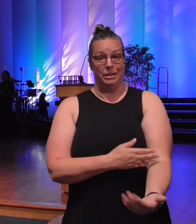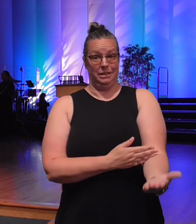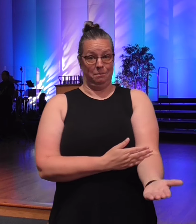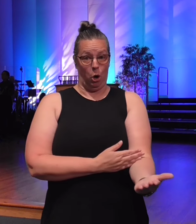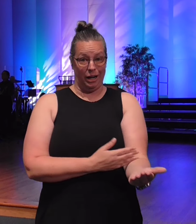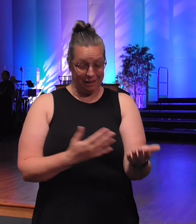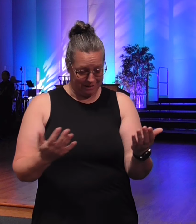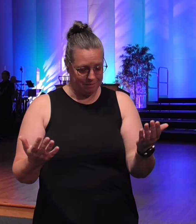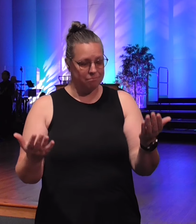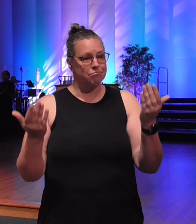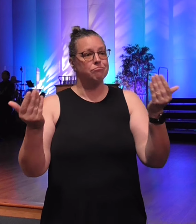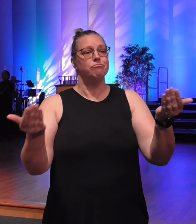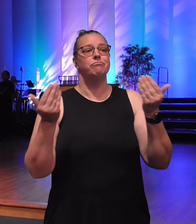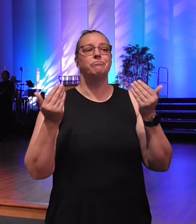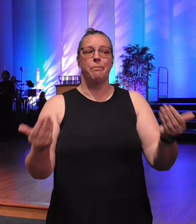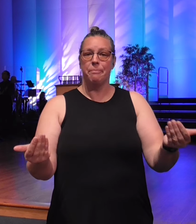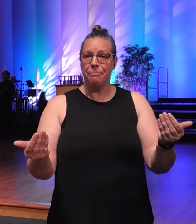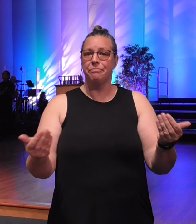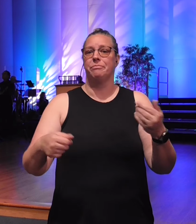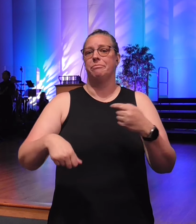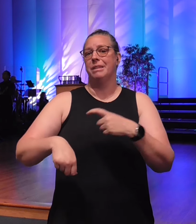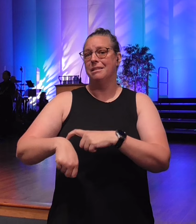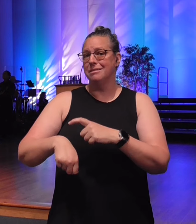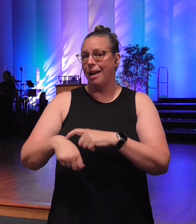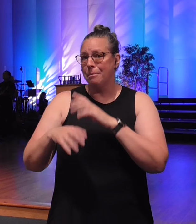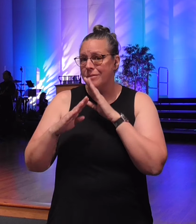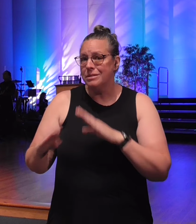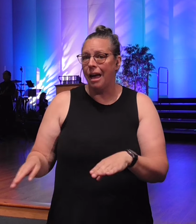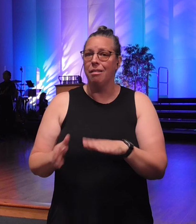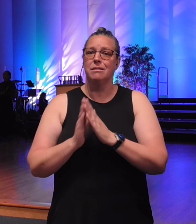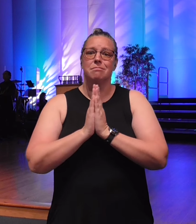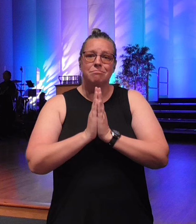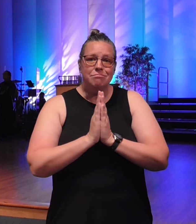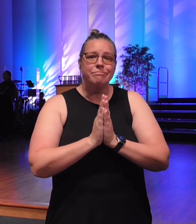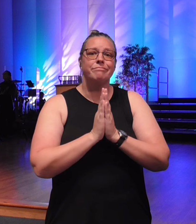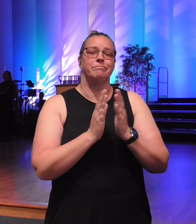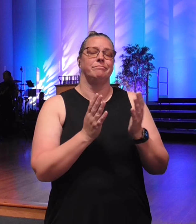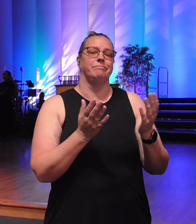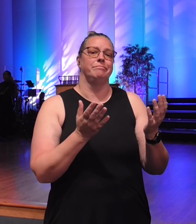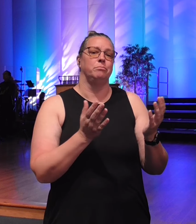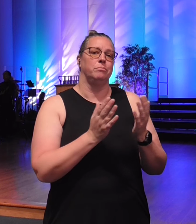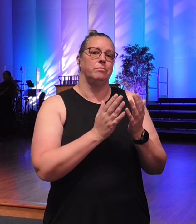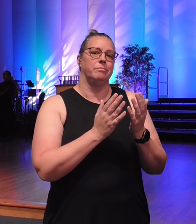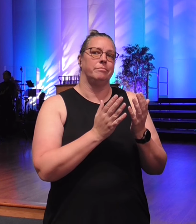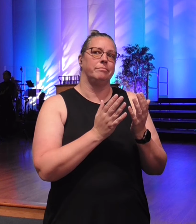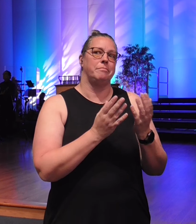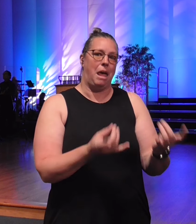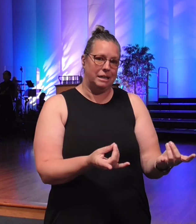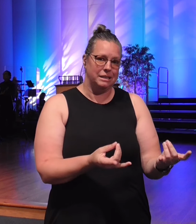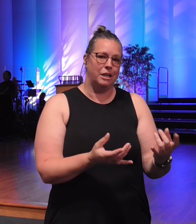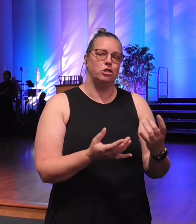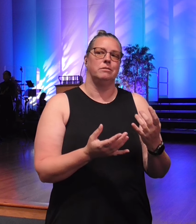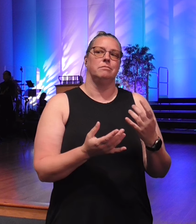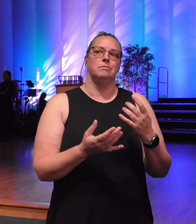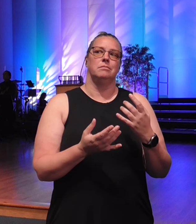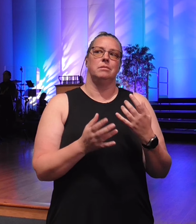we move into silence and meditation and prayer, to consider your relationship with